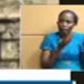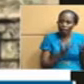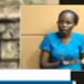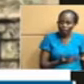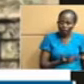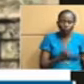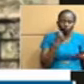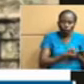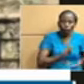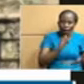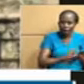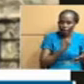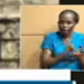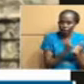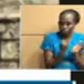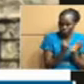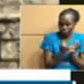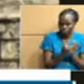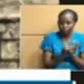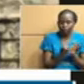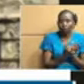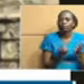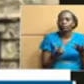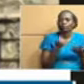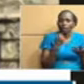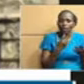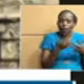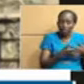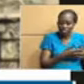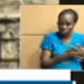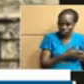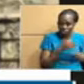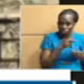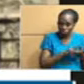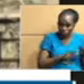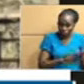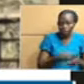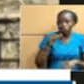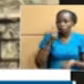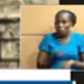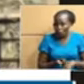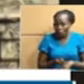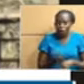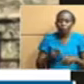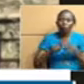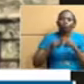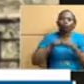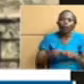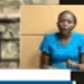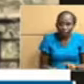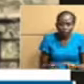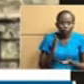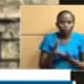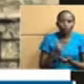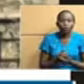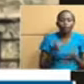grinder, or supposedly a heavy-duty grinder today, tomorrow it has broken down, because we are allowing a lot of